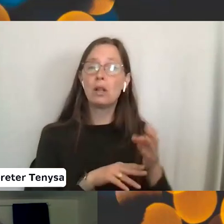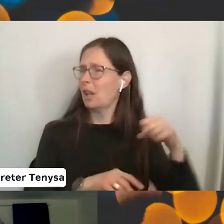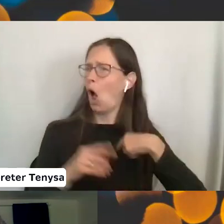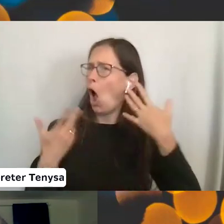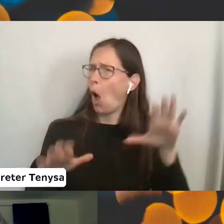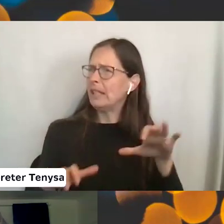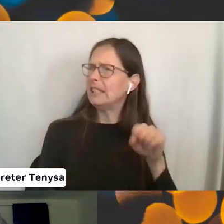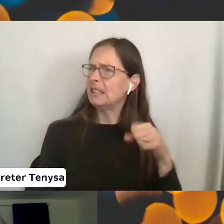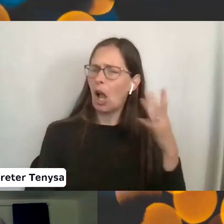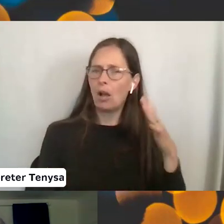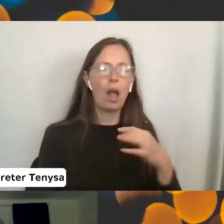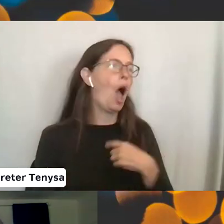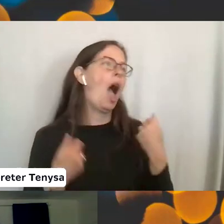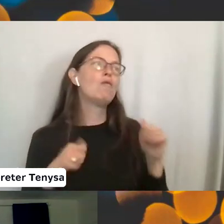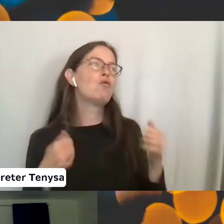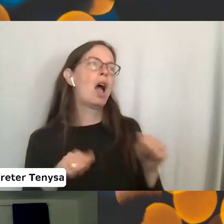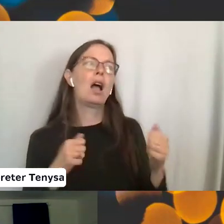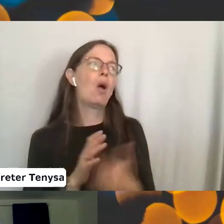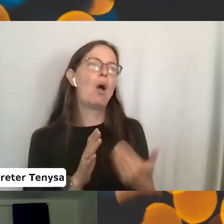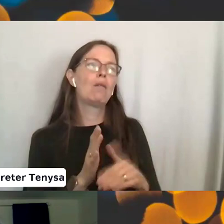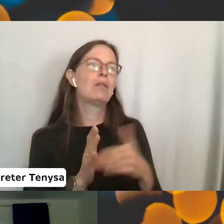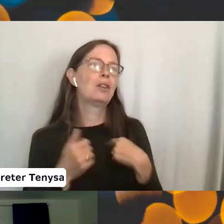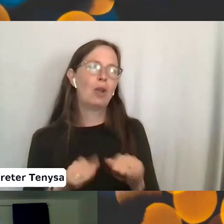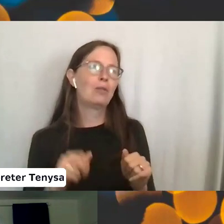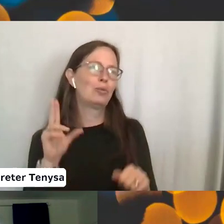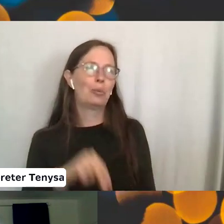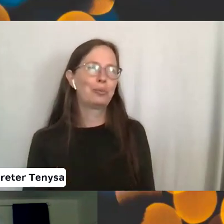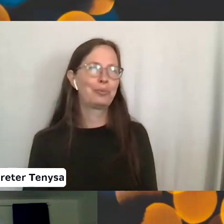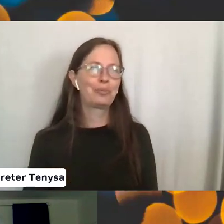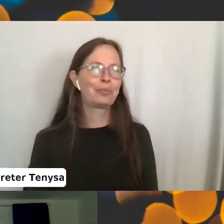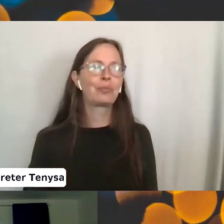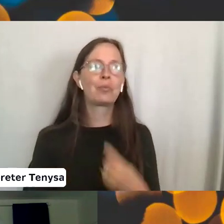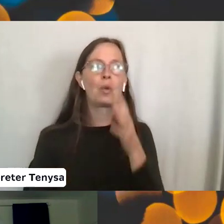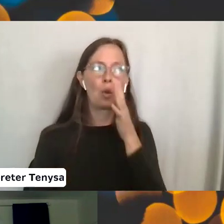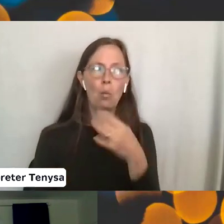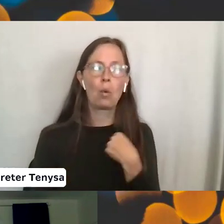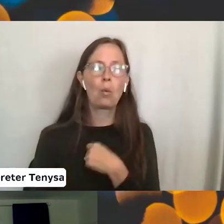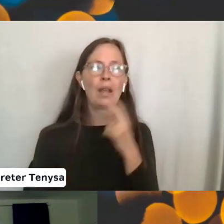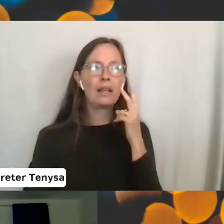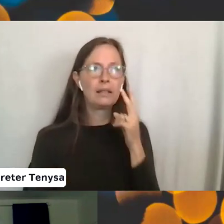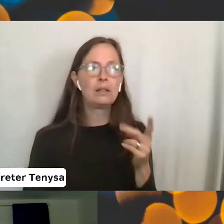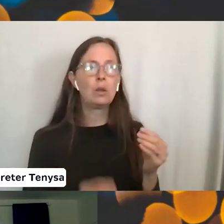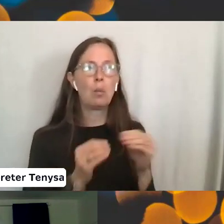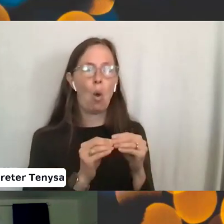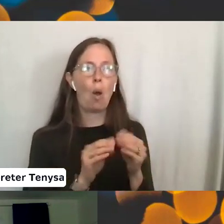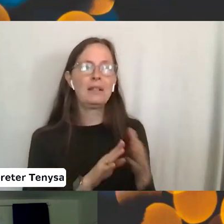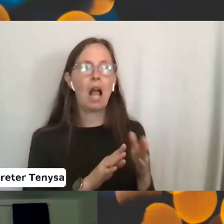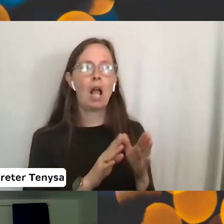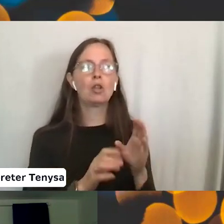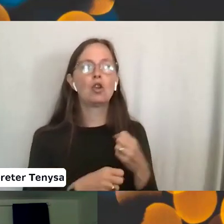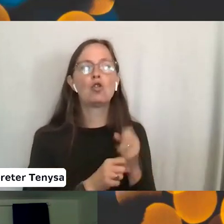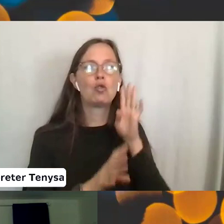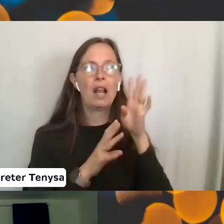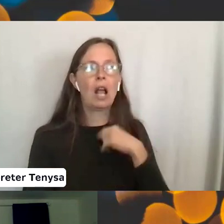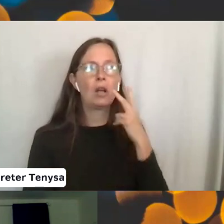did. I've tried so many times. So no. Are we going to see more besides creation? I've taken the PJ